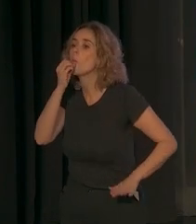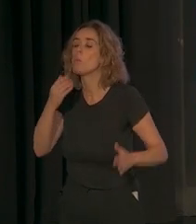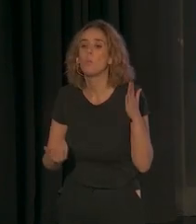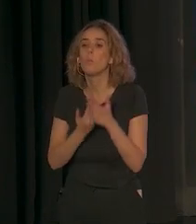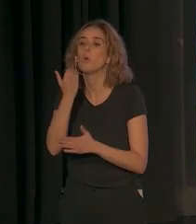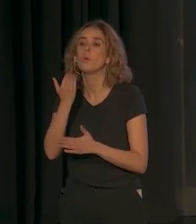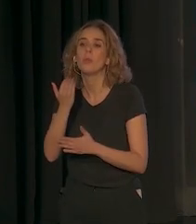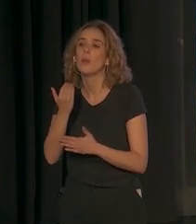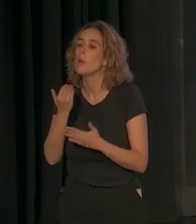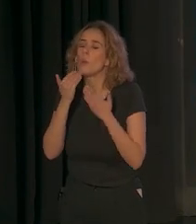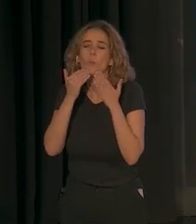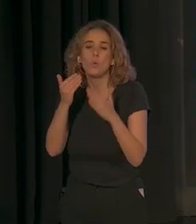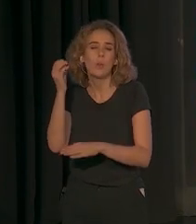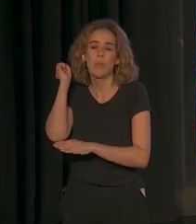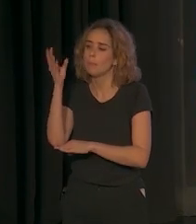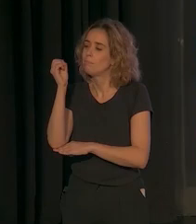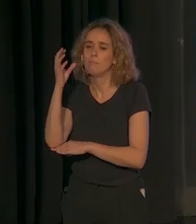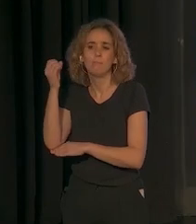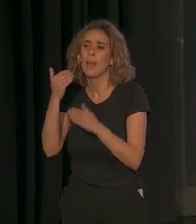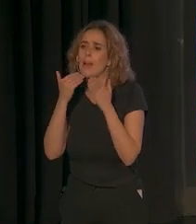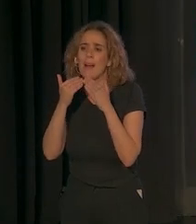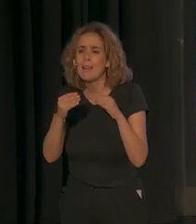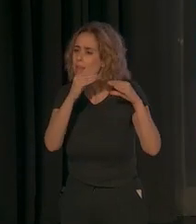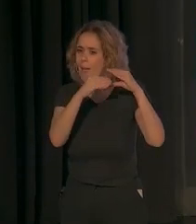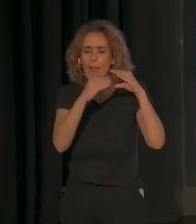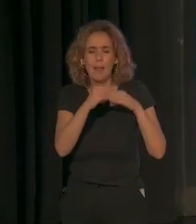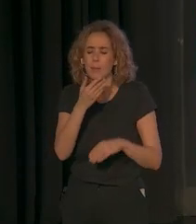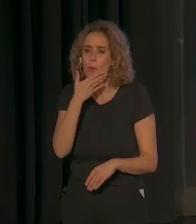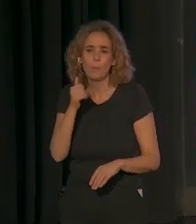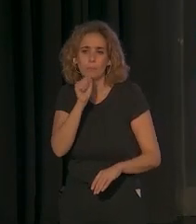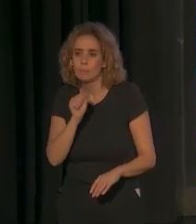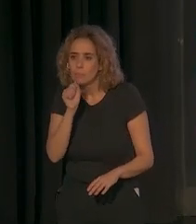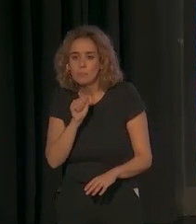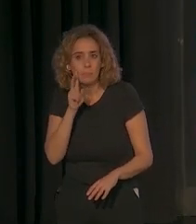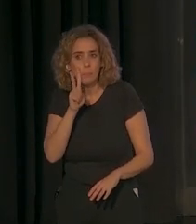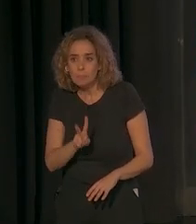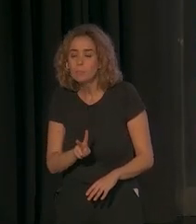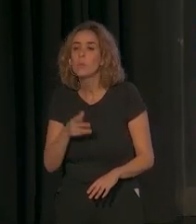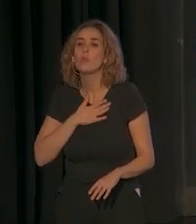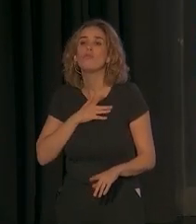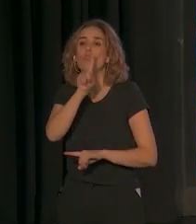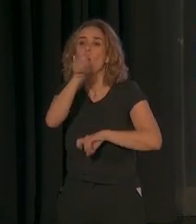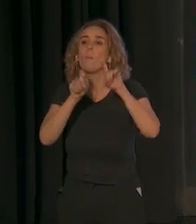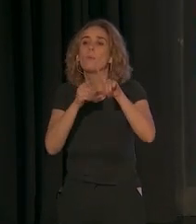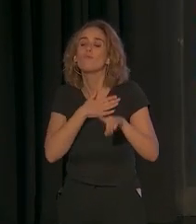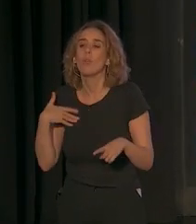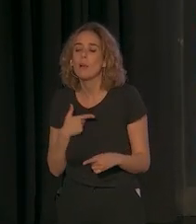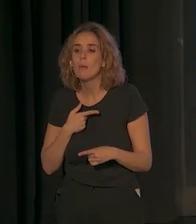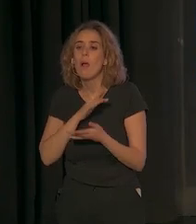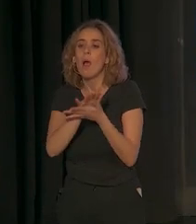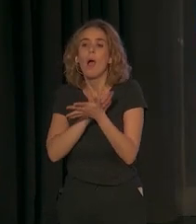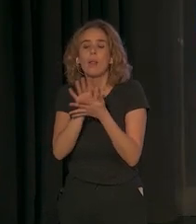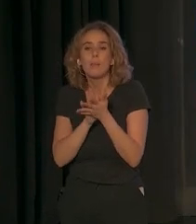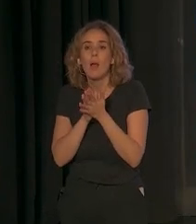Hello, good morning and thank you for your presentation and the clip was very